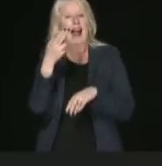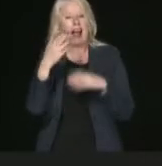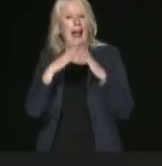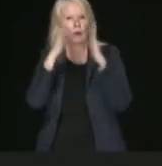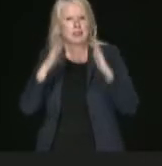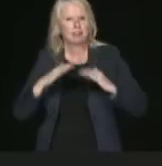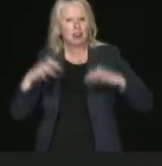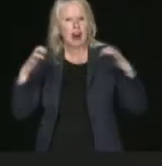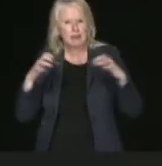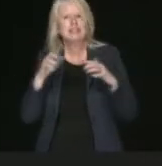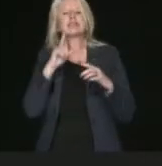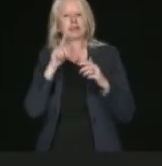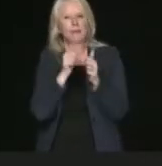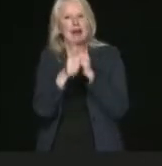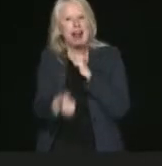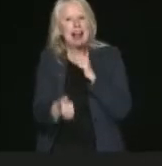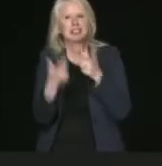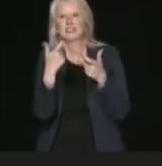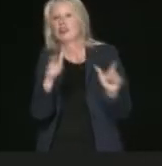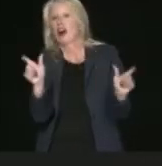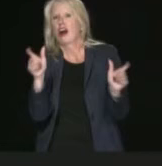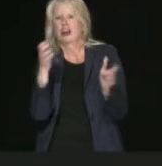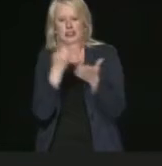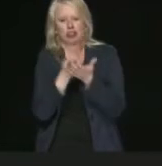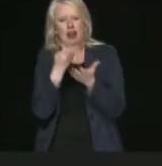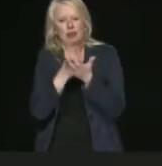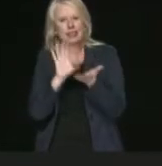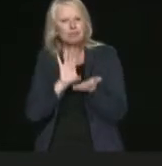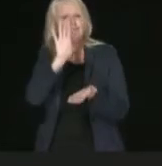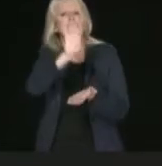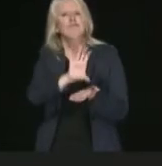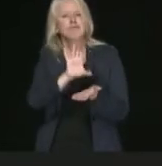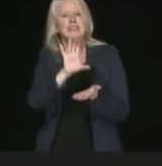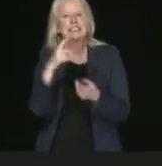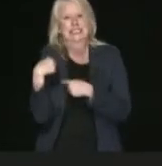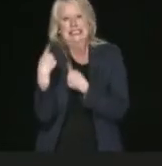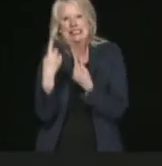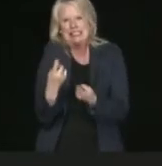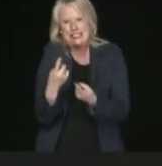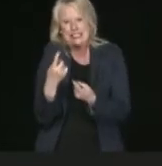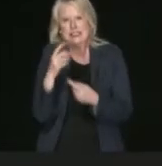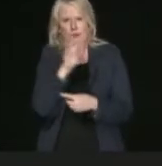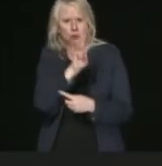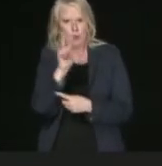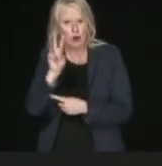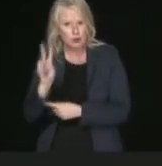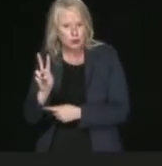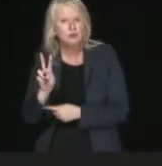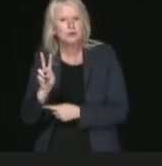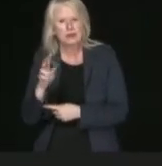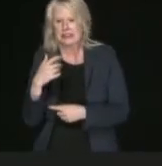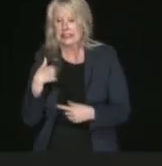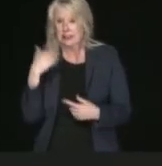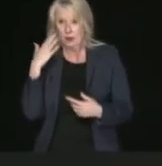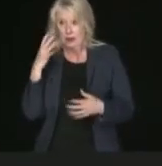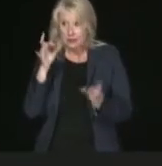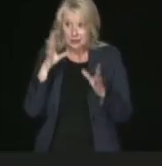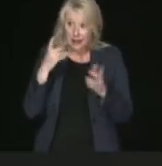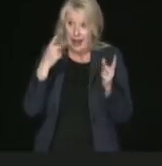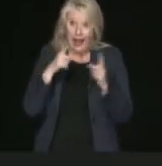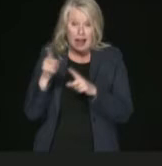largest economic measures Canada has seen since World War II. It's really important, despite a time of